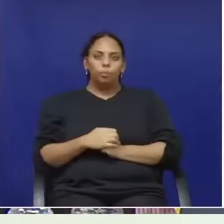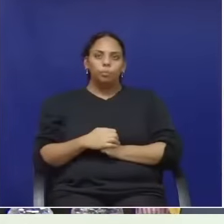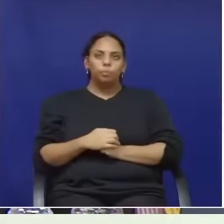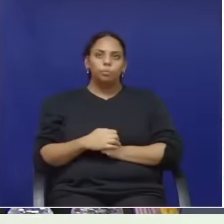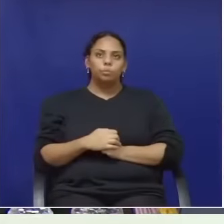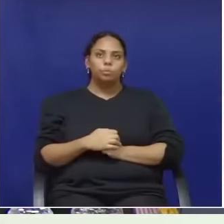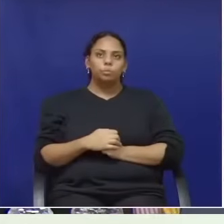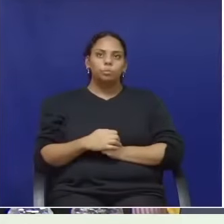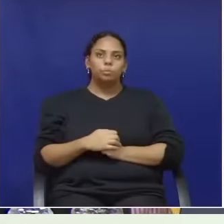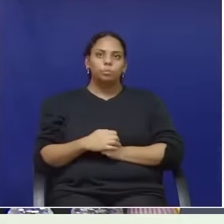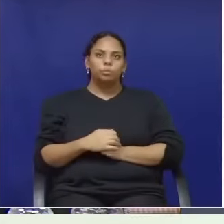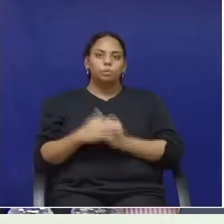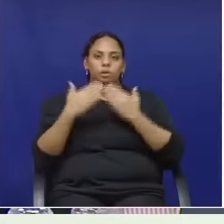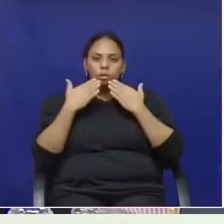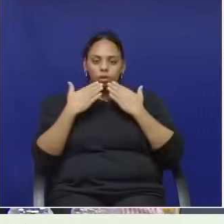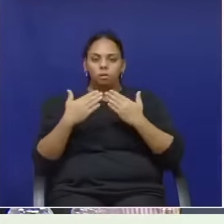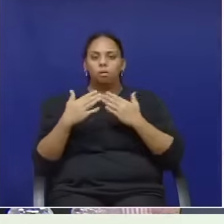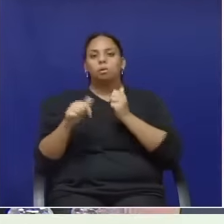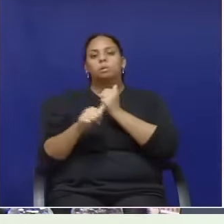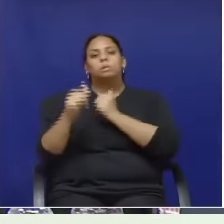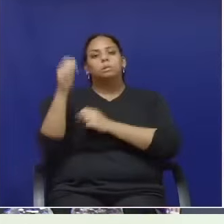Thank you, Deputy Speaker.